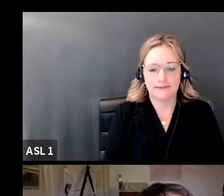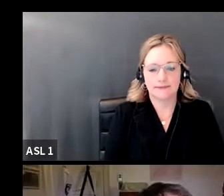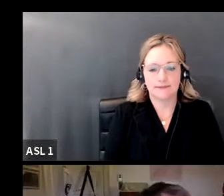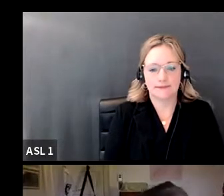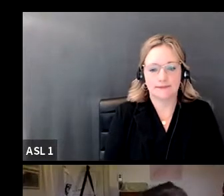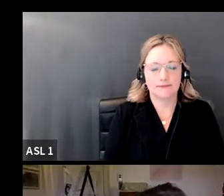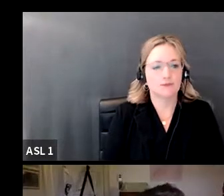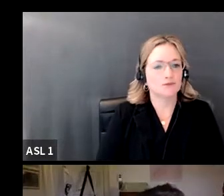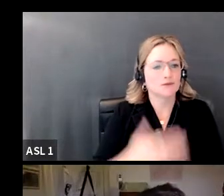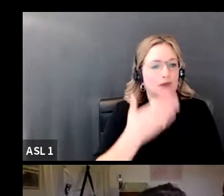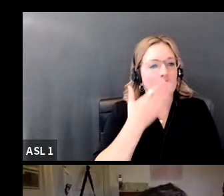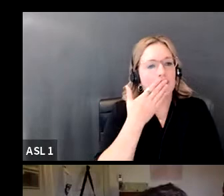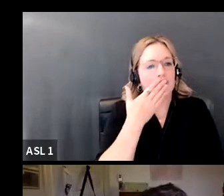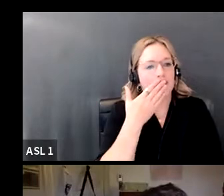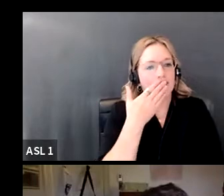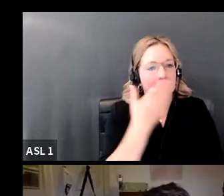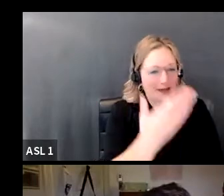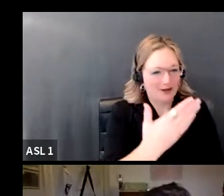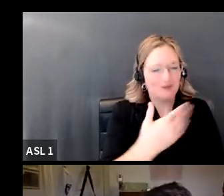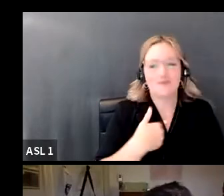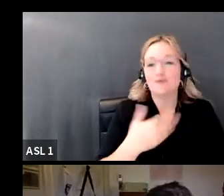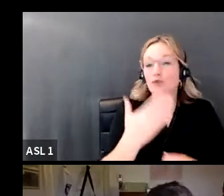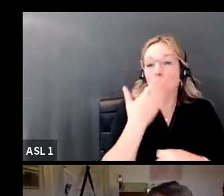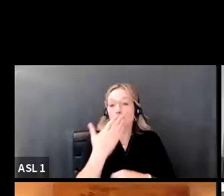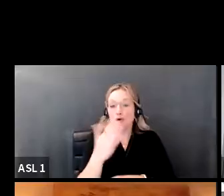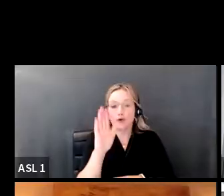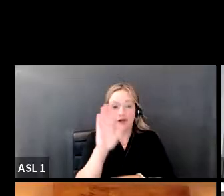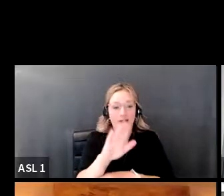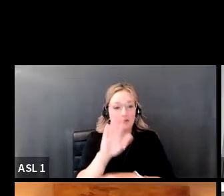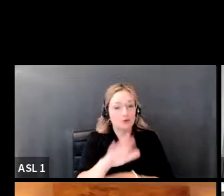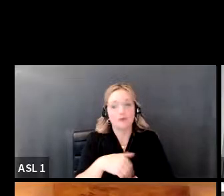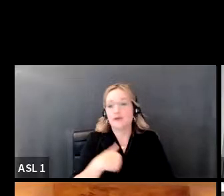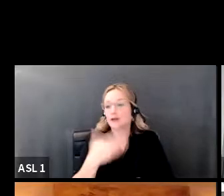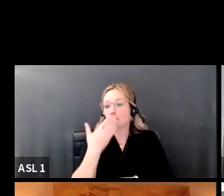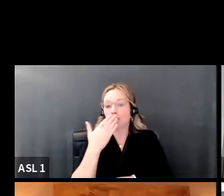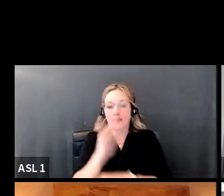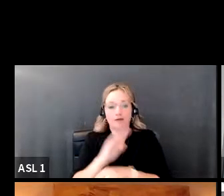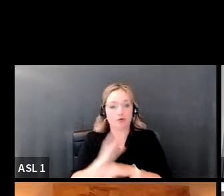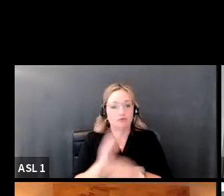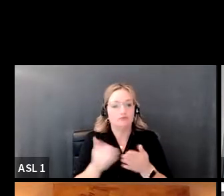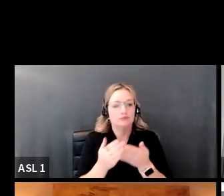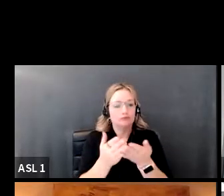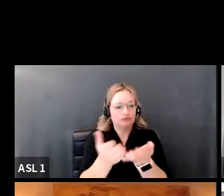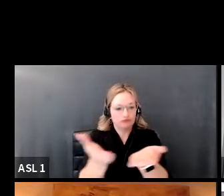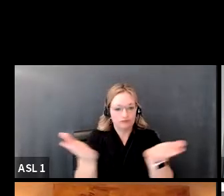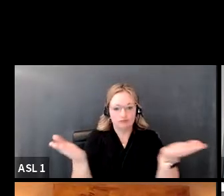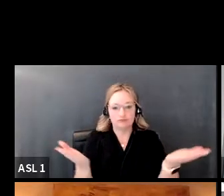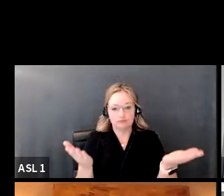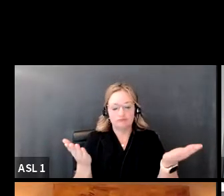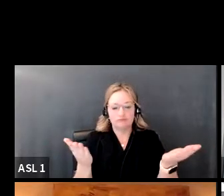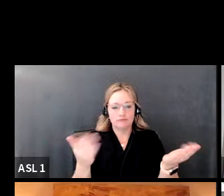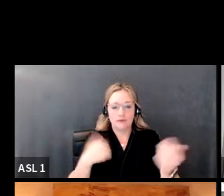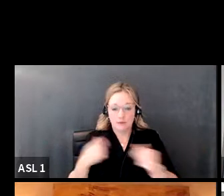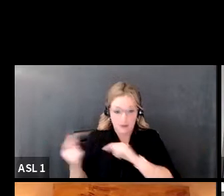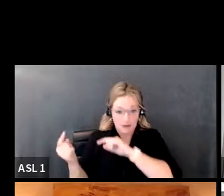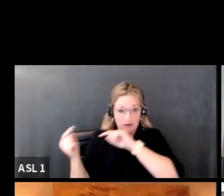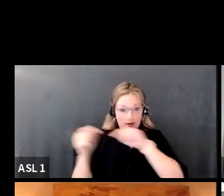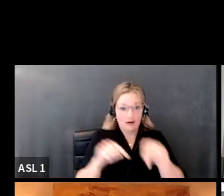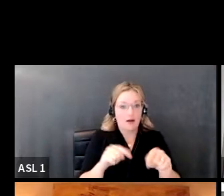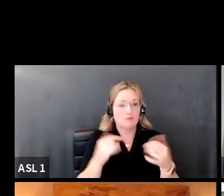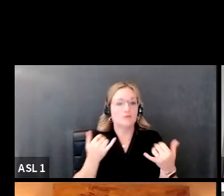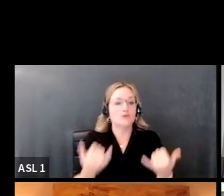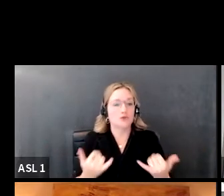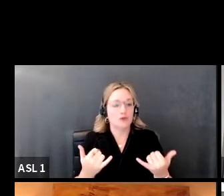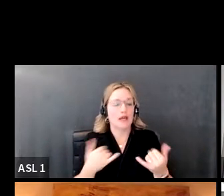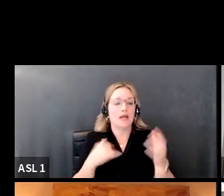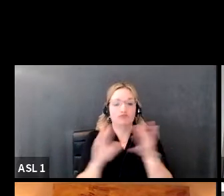thank you chair and good afternoon to you and to your committee members i appreciate the opportunity to speak before the committee